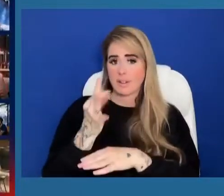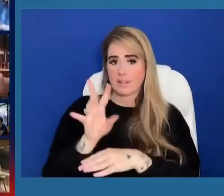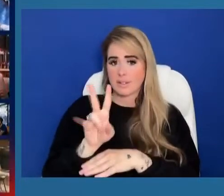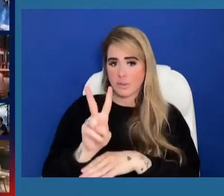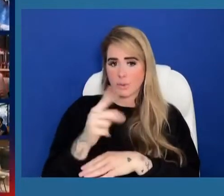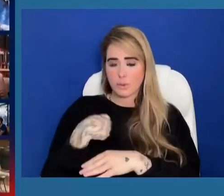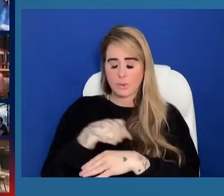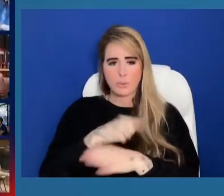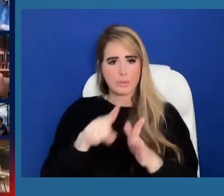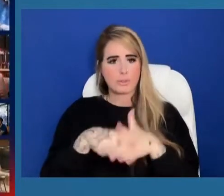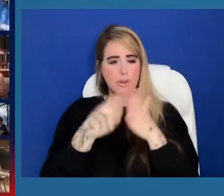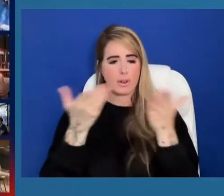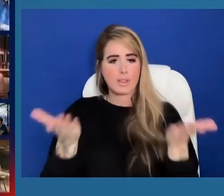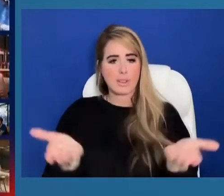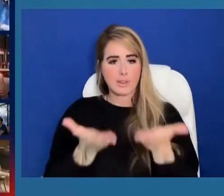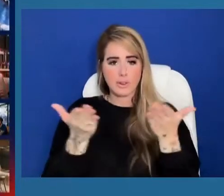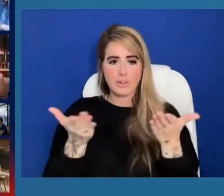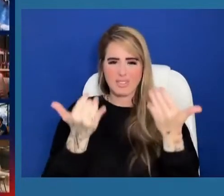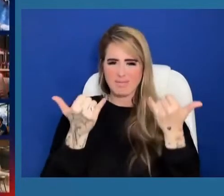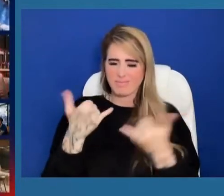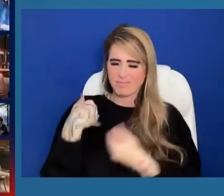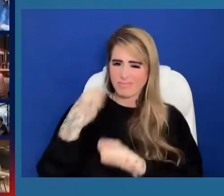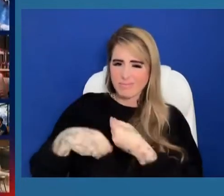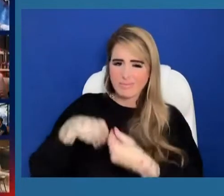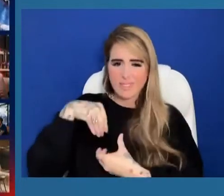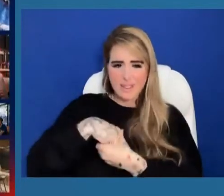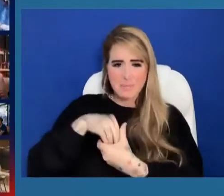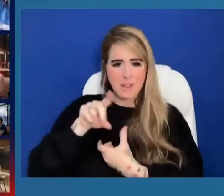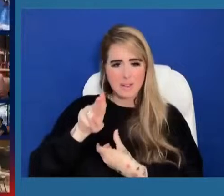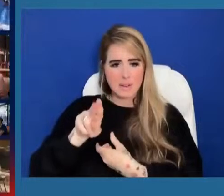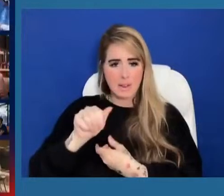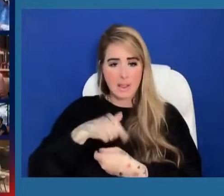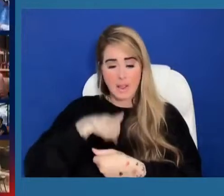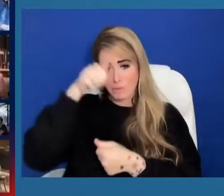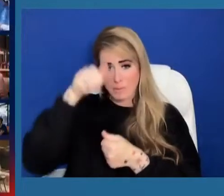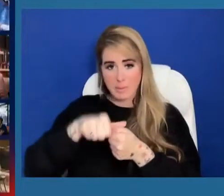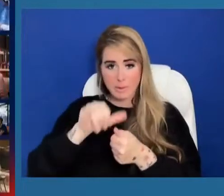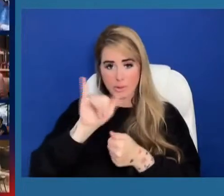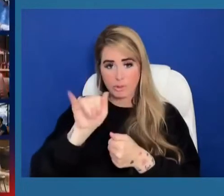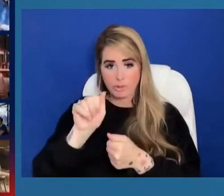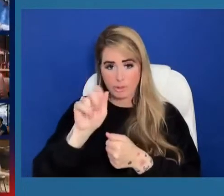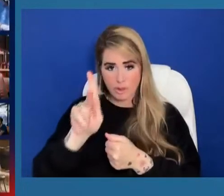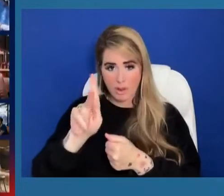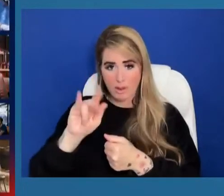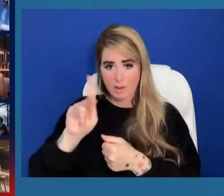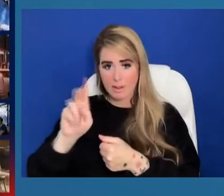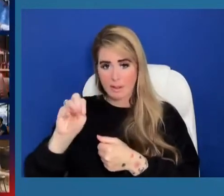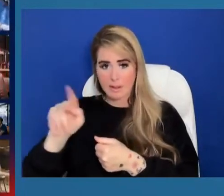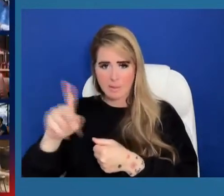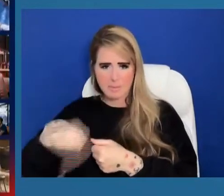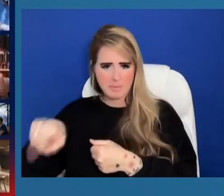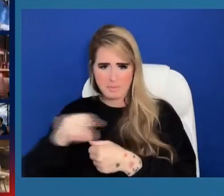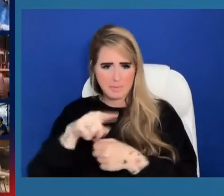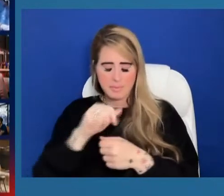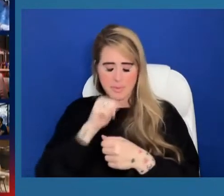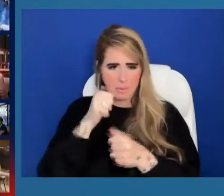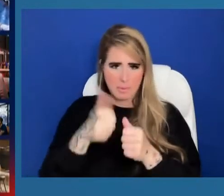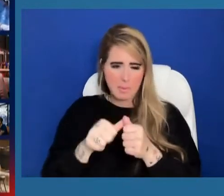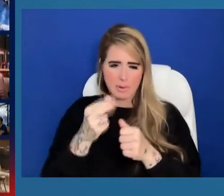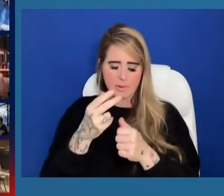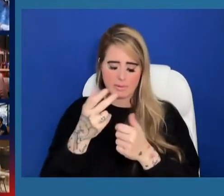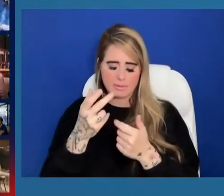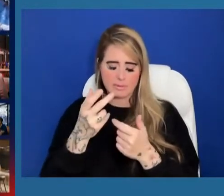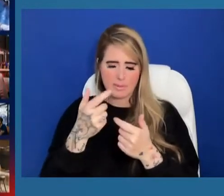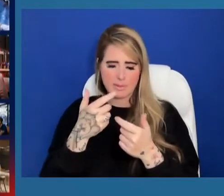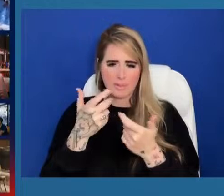here. So this is in my DNA. I remember Jack Kemp. No one here is old enough to remember Jack Kemp, do you? Okay.